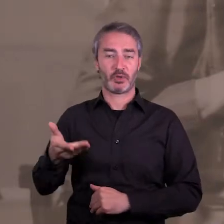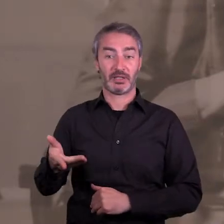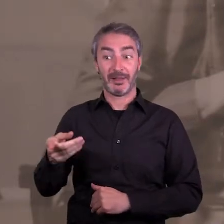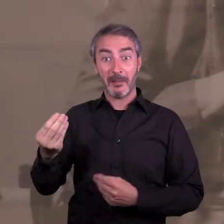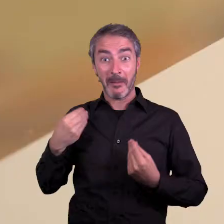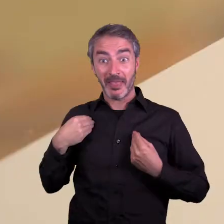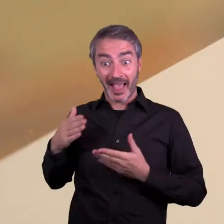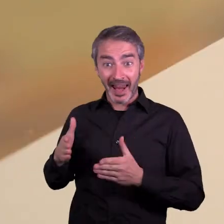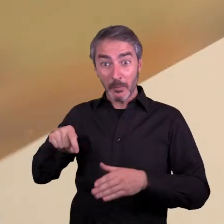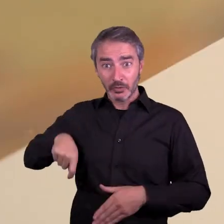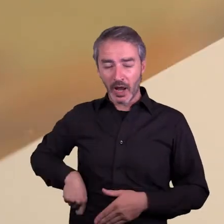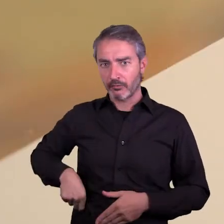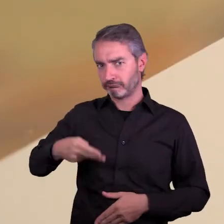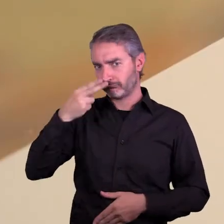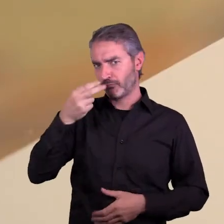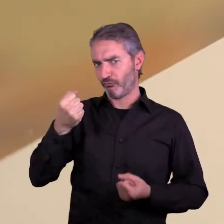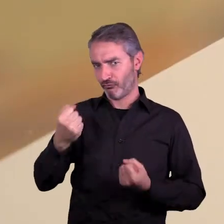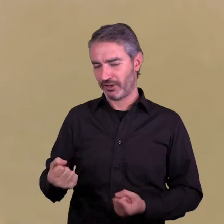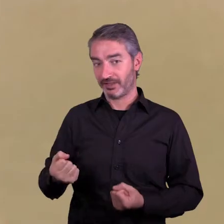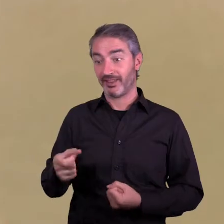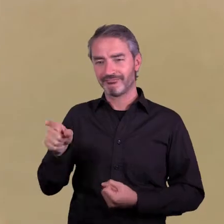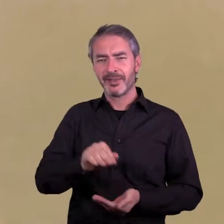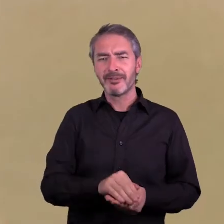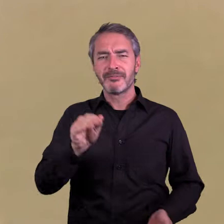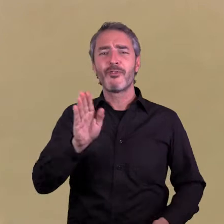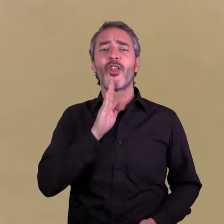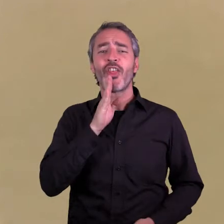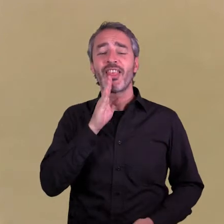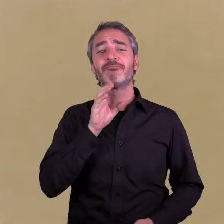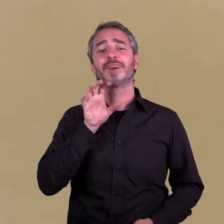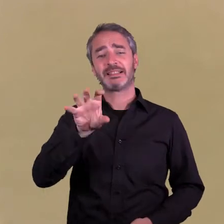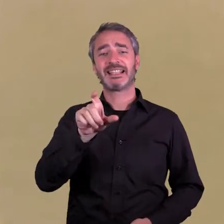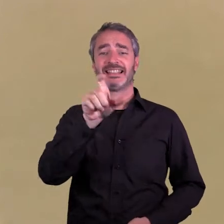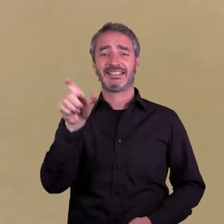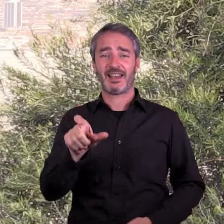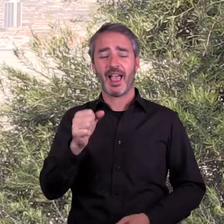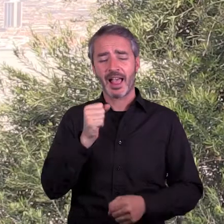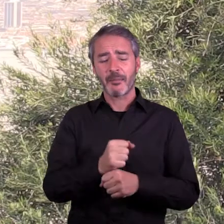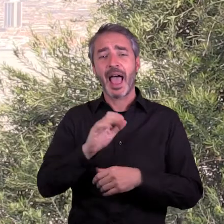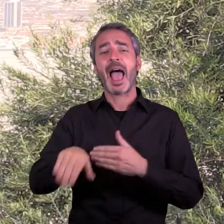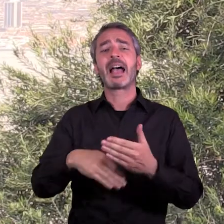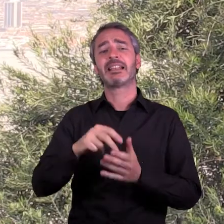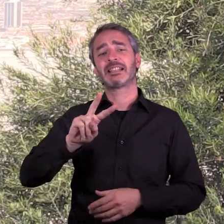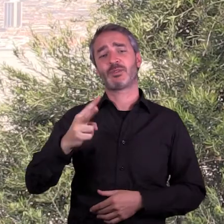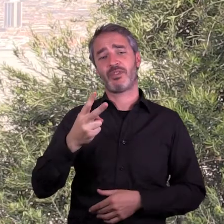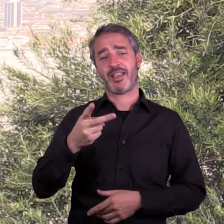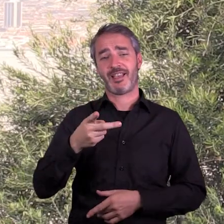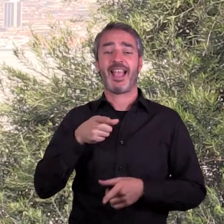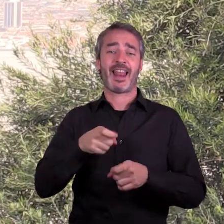career. She grew up in Italy. She worked there until the Second World War, and she moved to Brazil